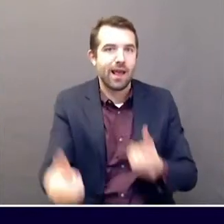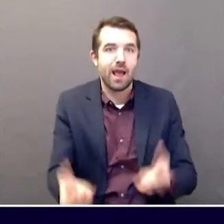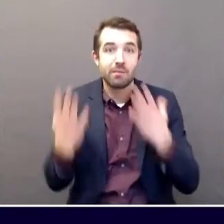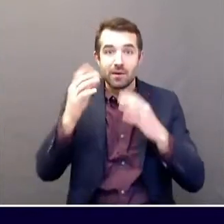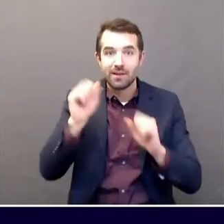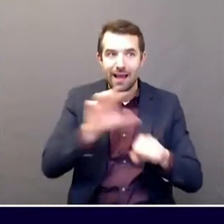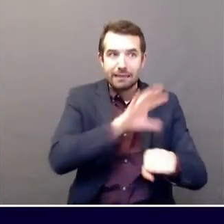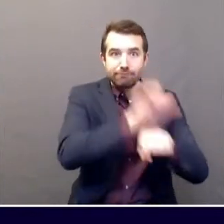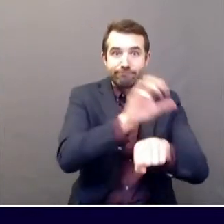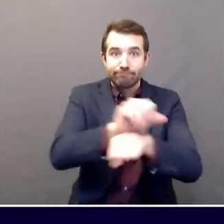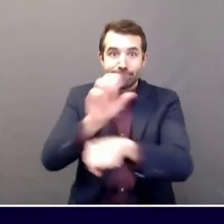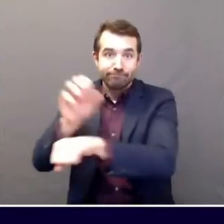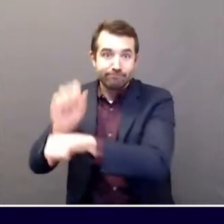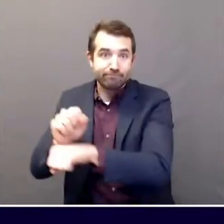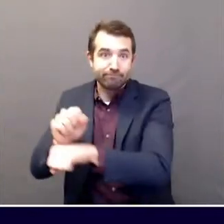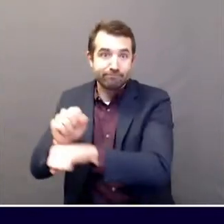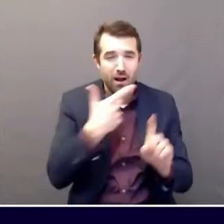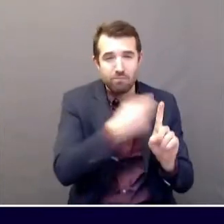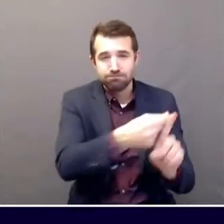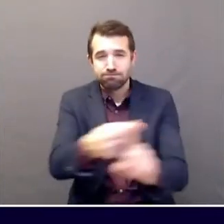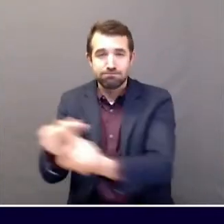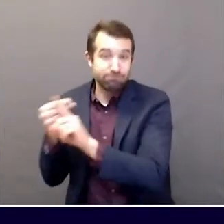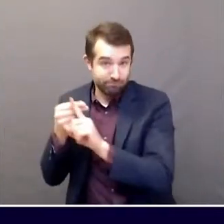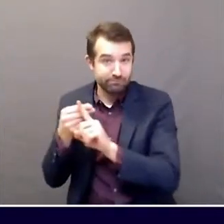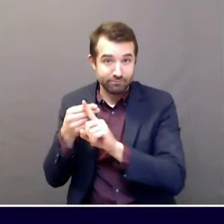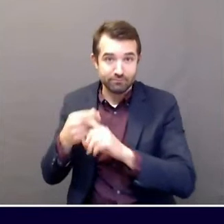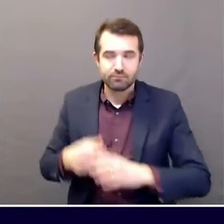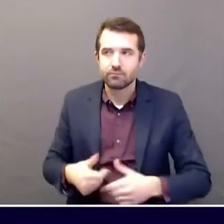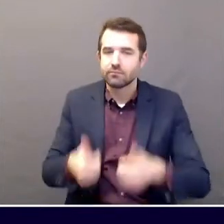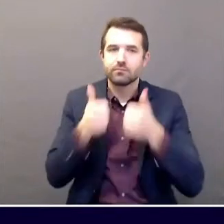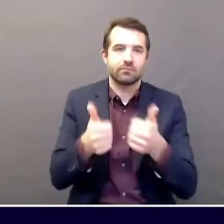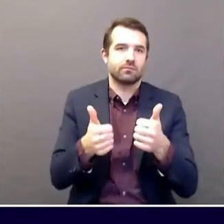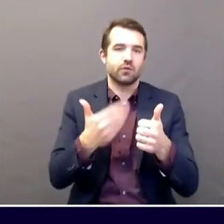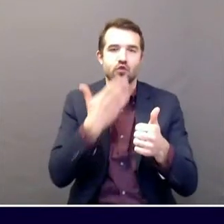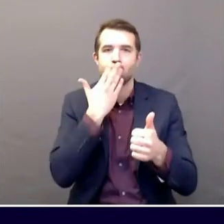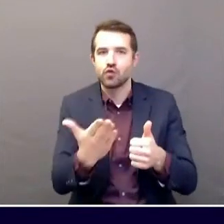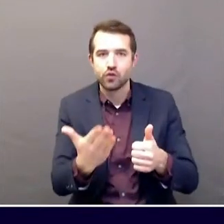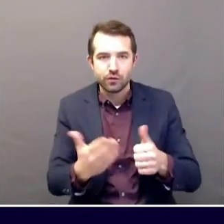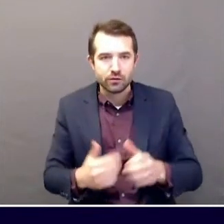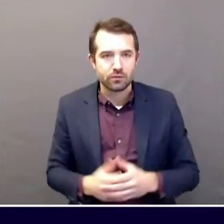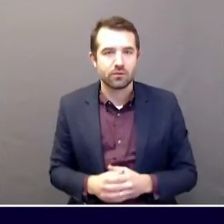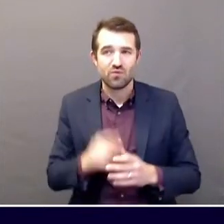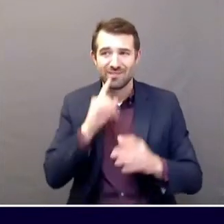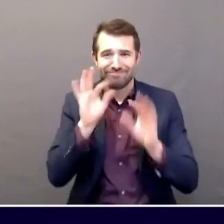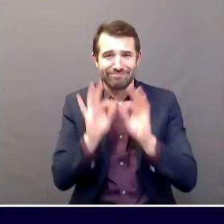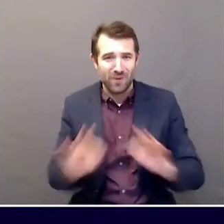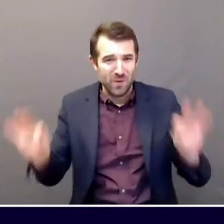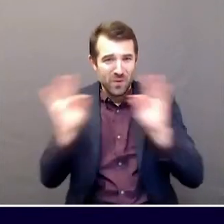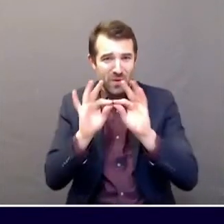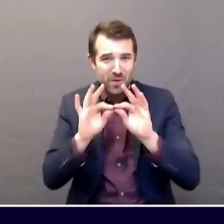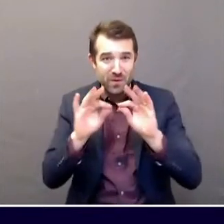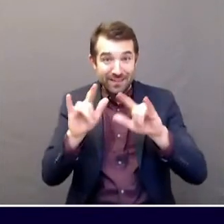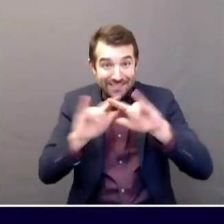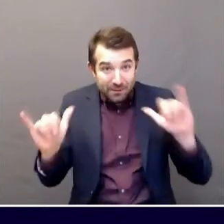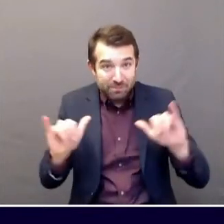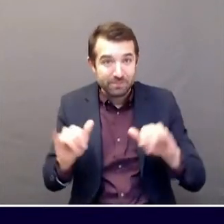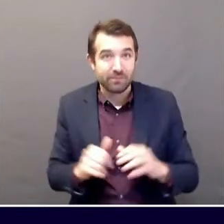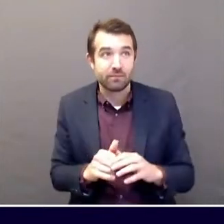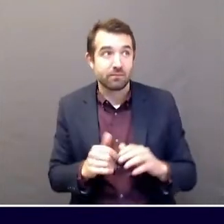very helpful for our planning. But it's also important to note that even though our allocation went up